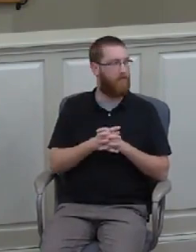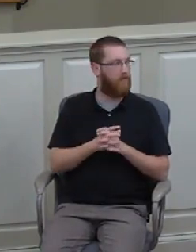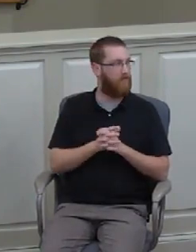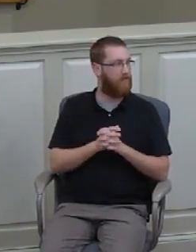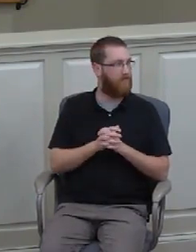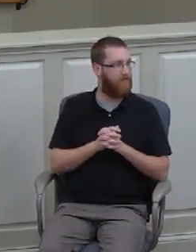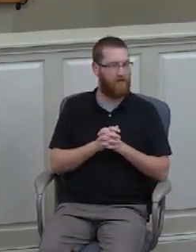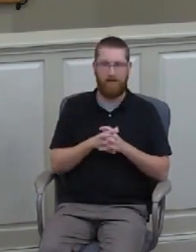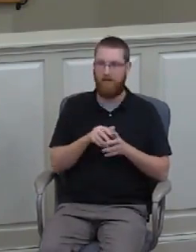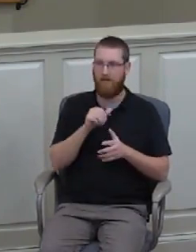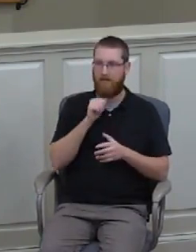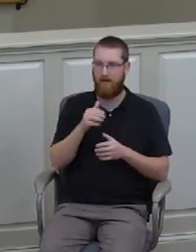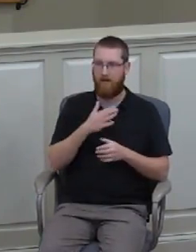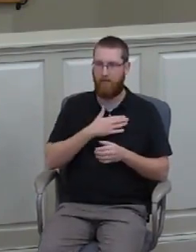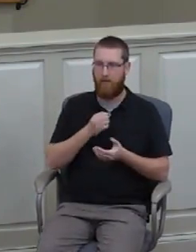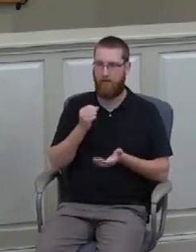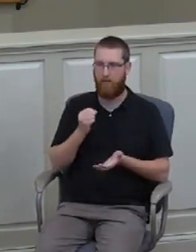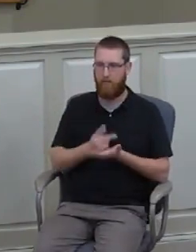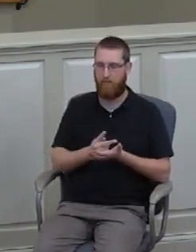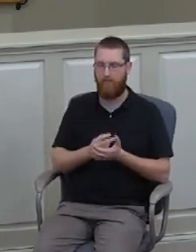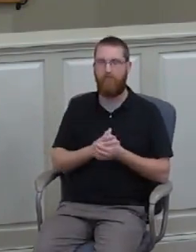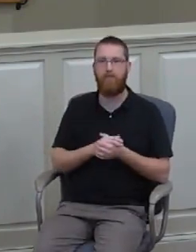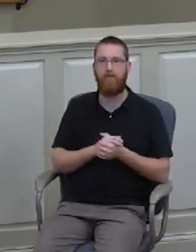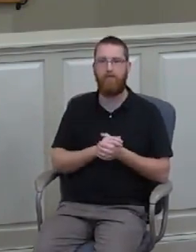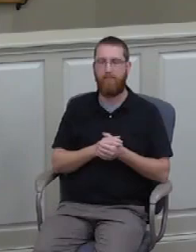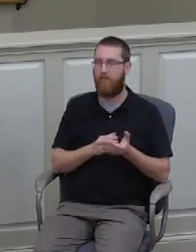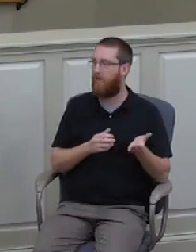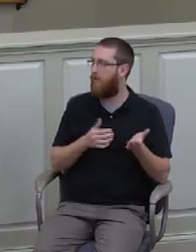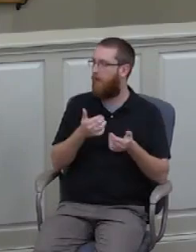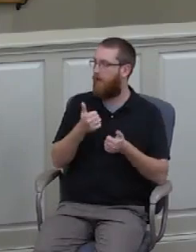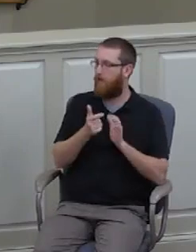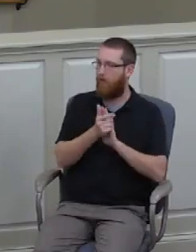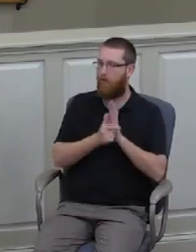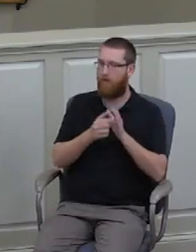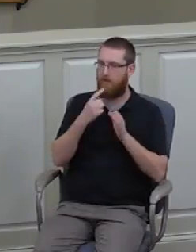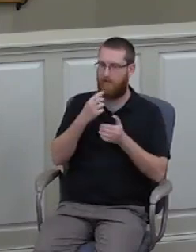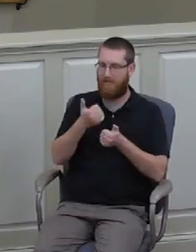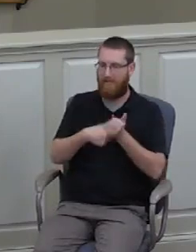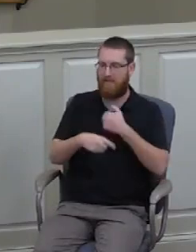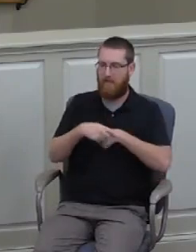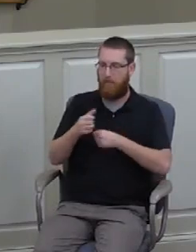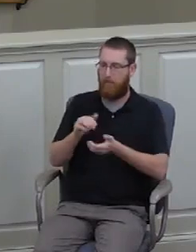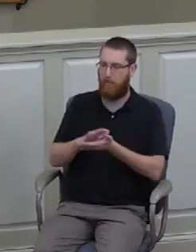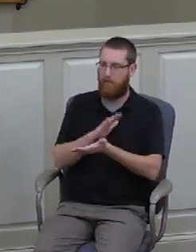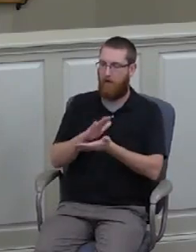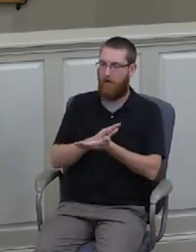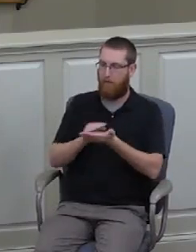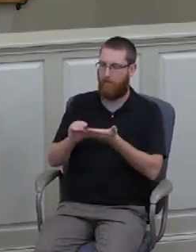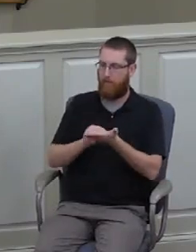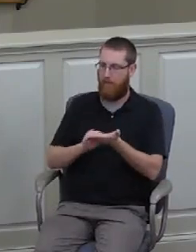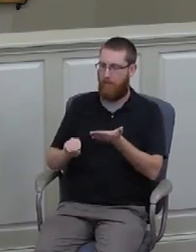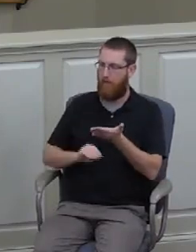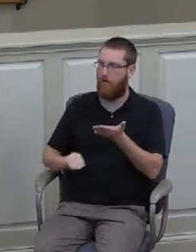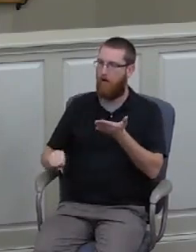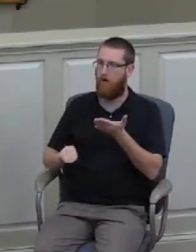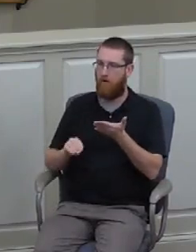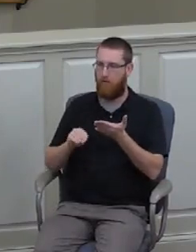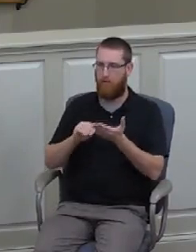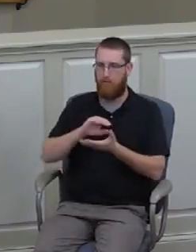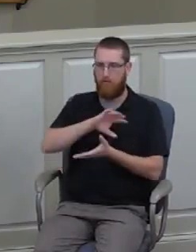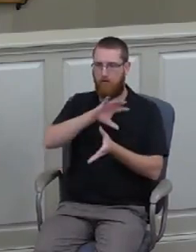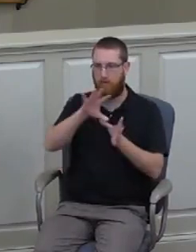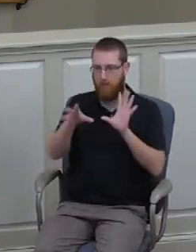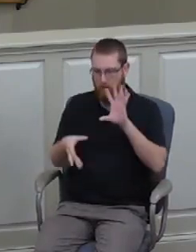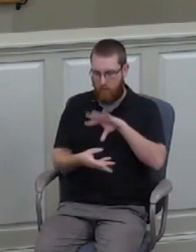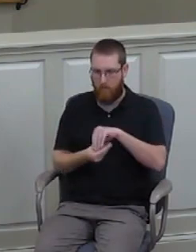not of my approval. Anytime we prepare documents and that are before you, they are a